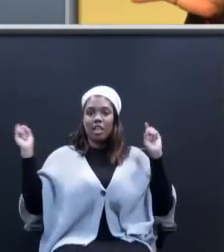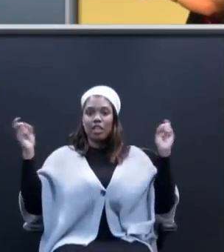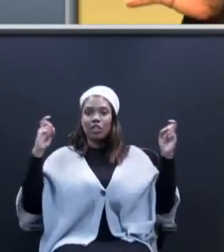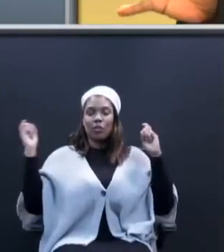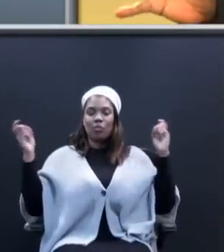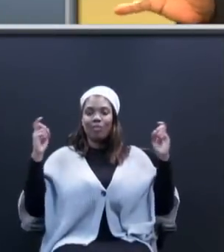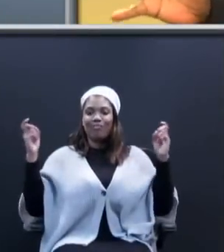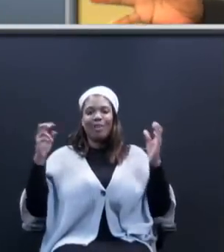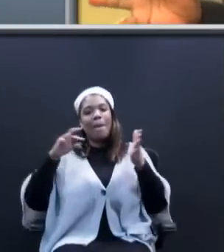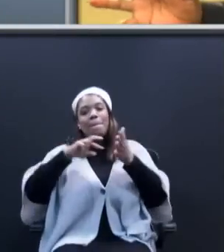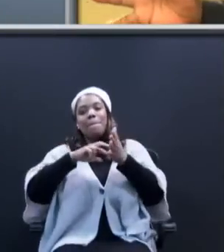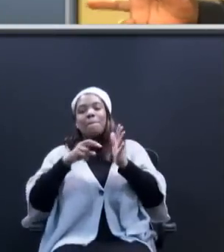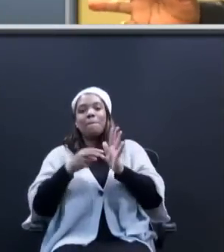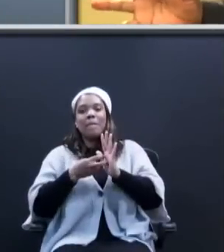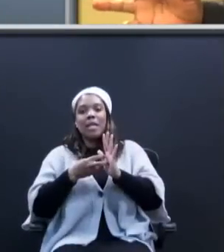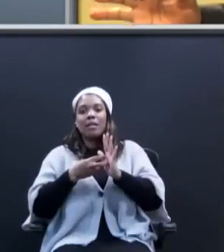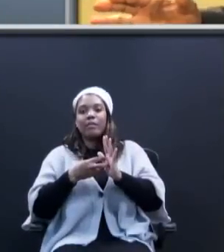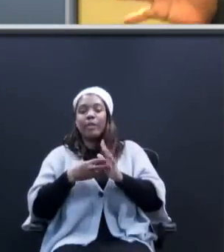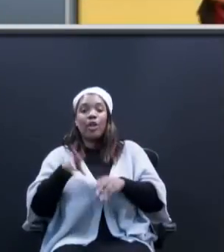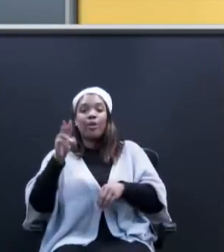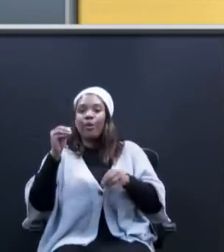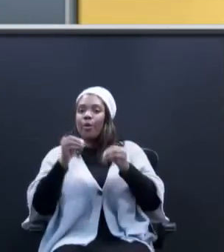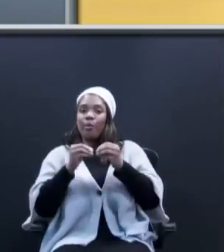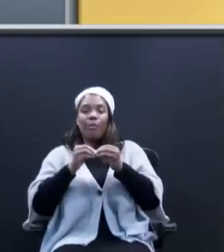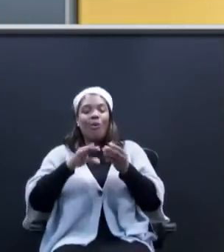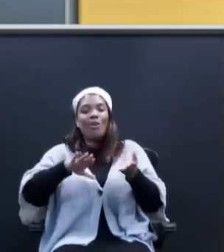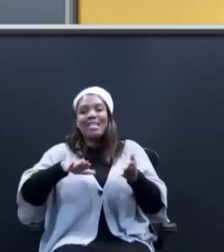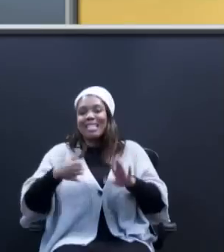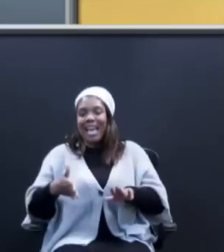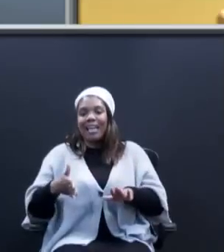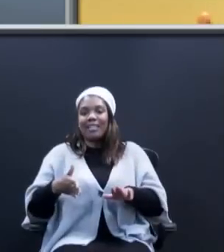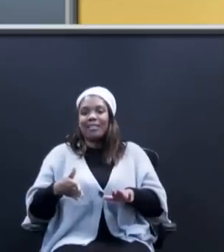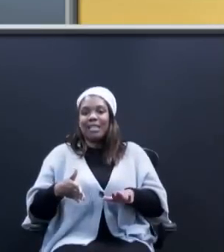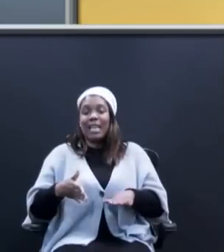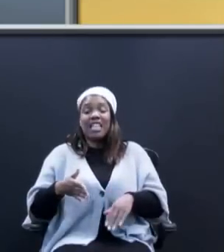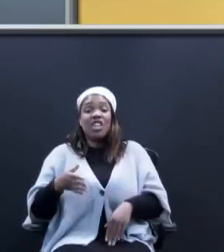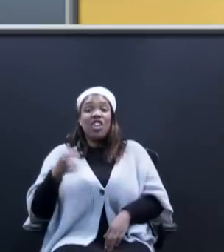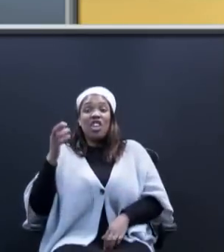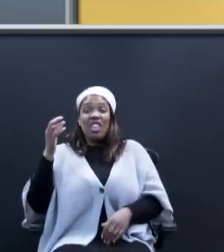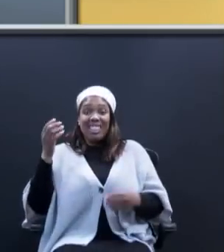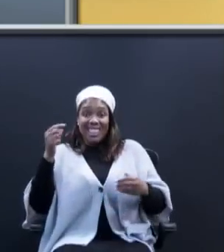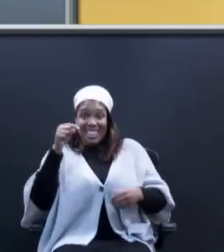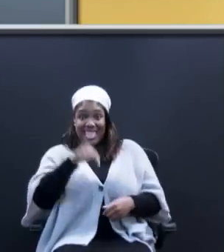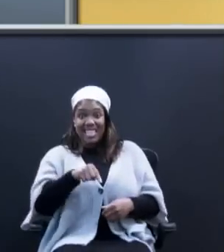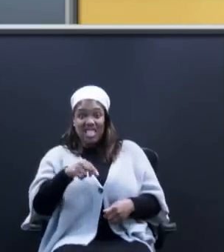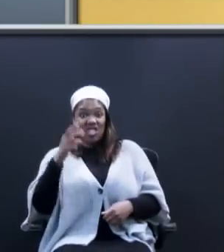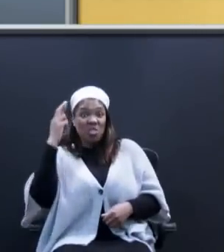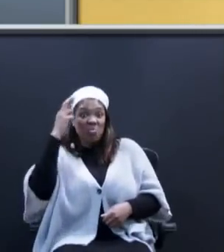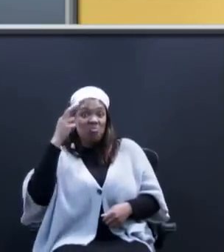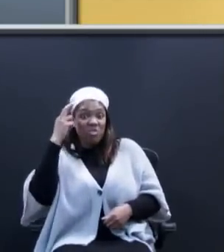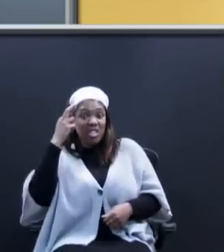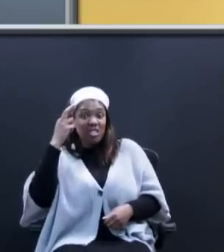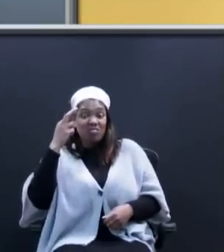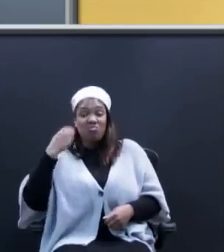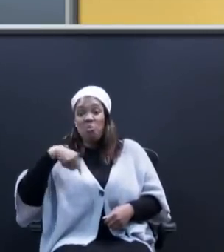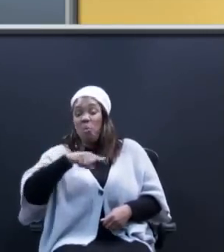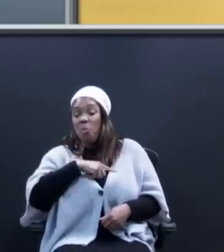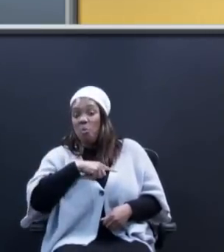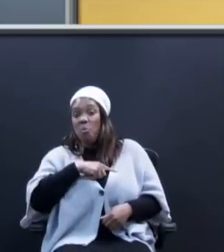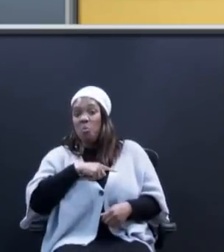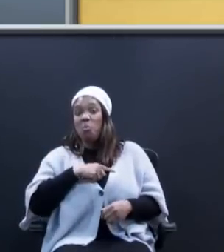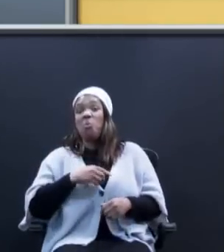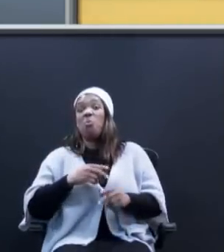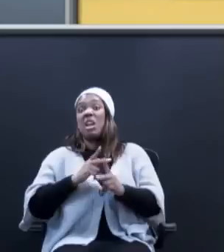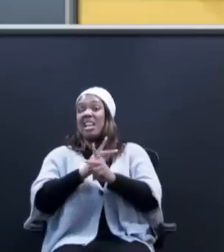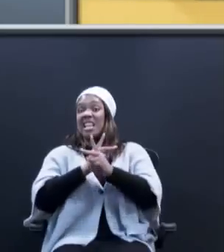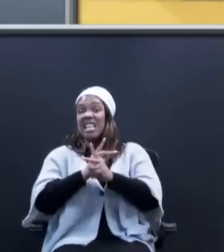is why we keeping these feasts, because the Lord is teaching us what's going on. You got 7 days to become